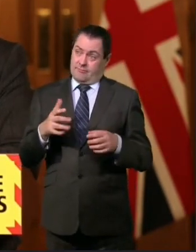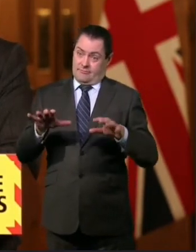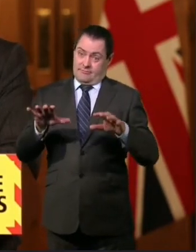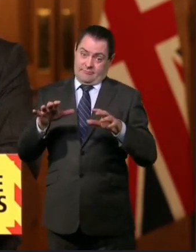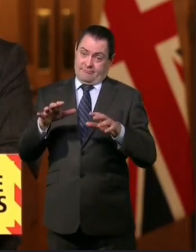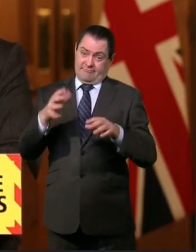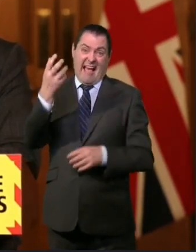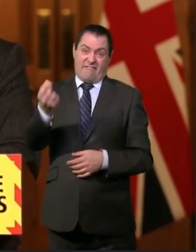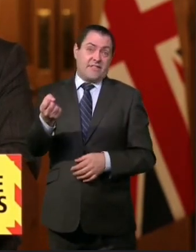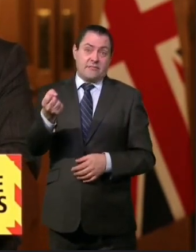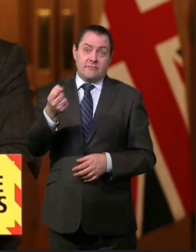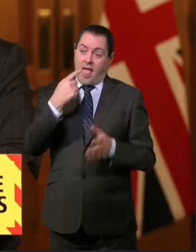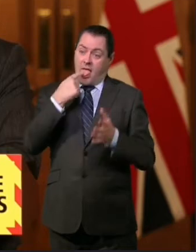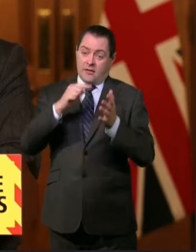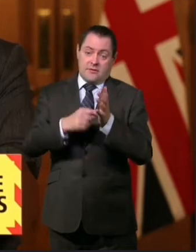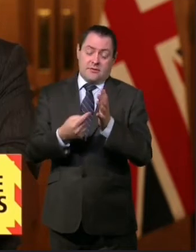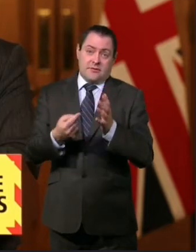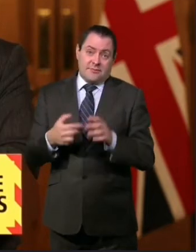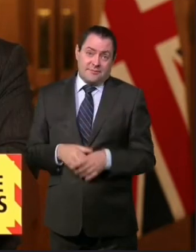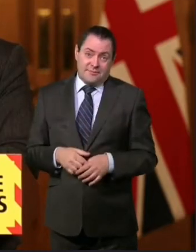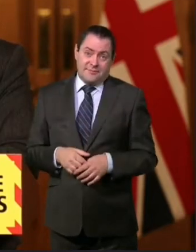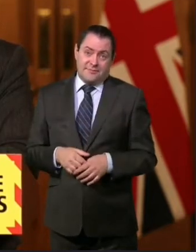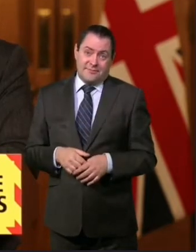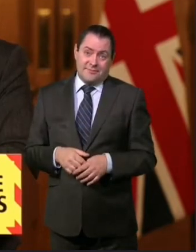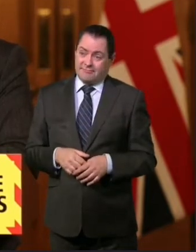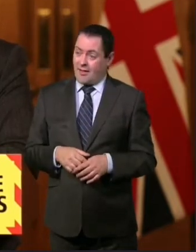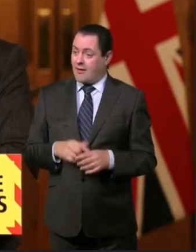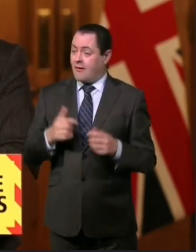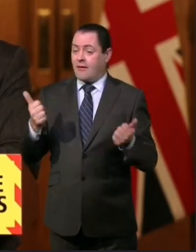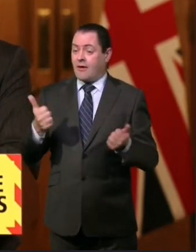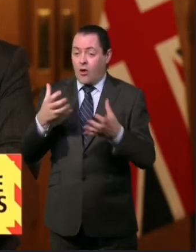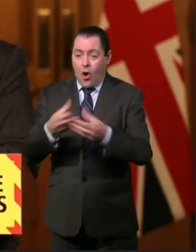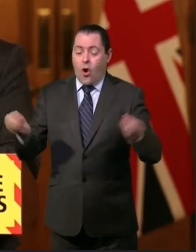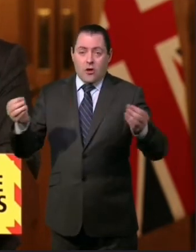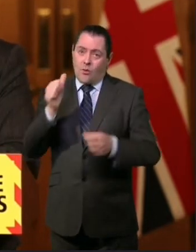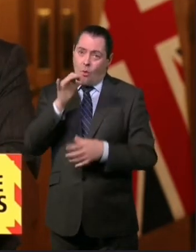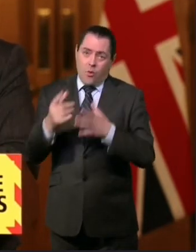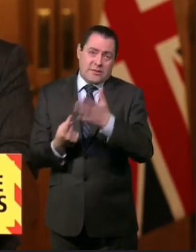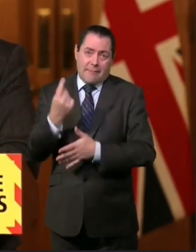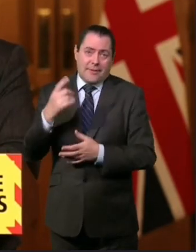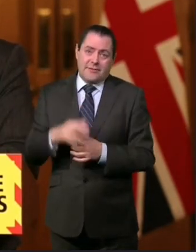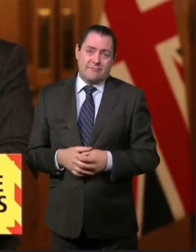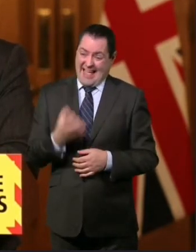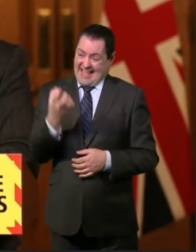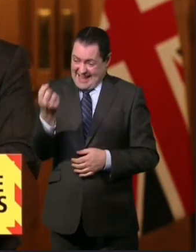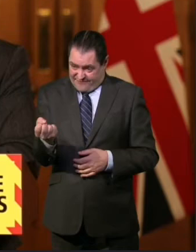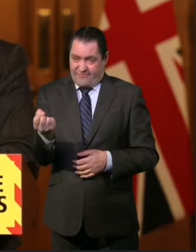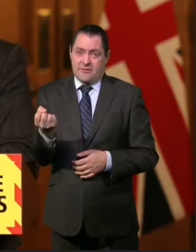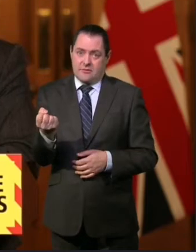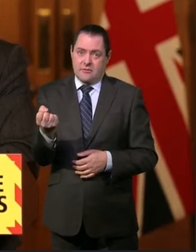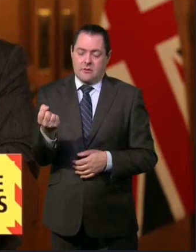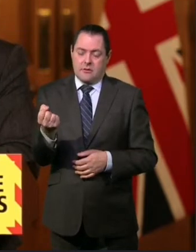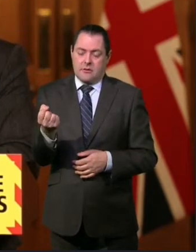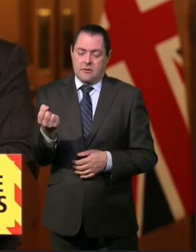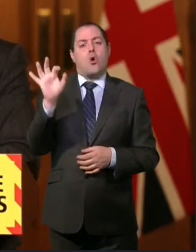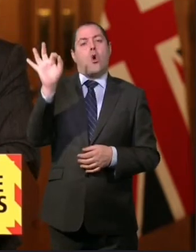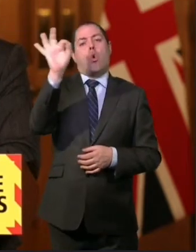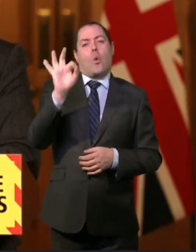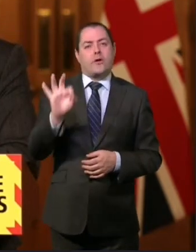open question as to when and in what way we can start to relax any of the measures,